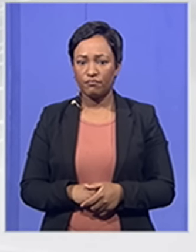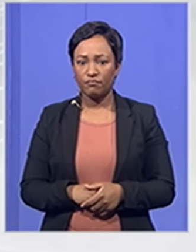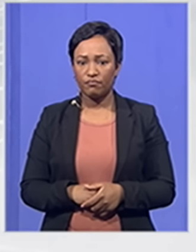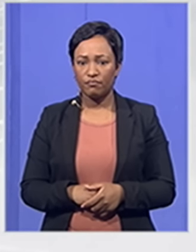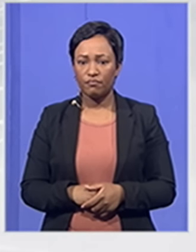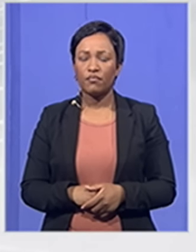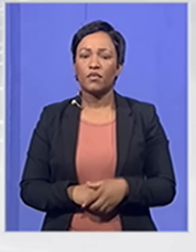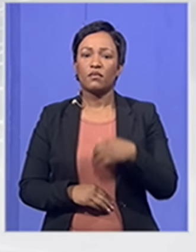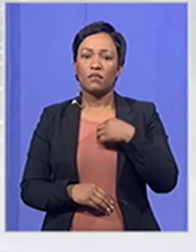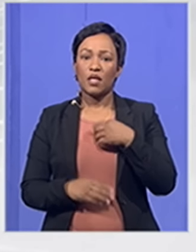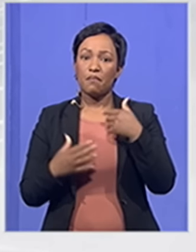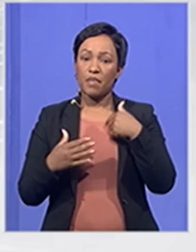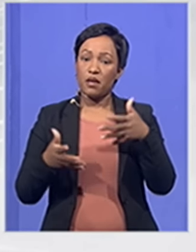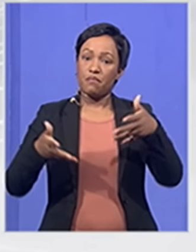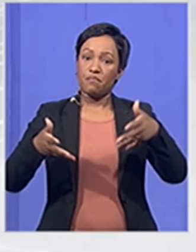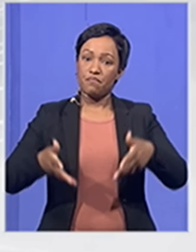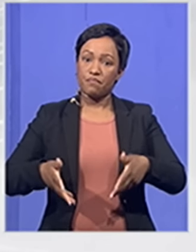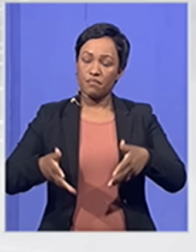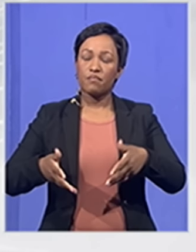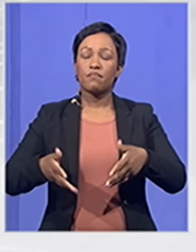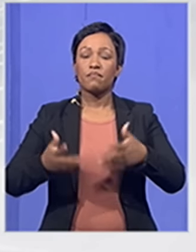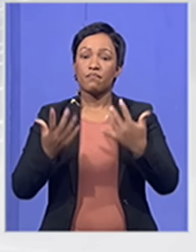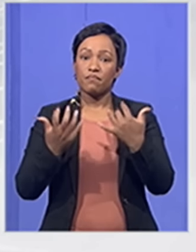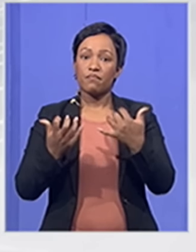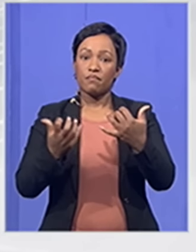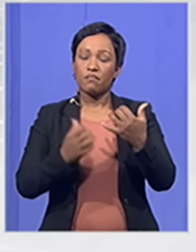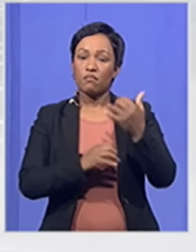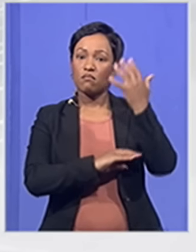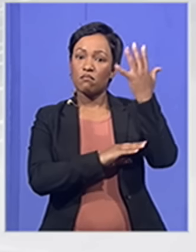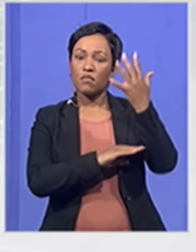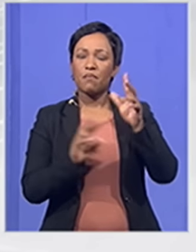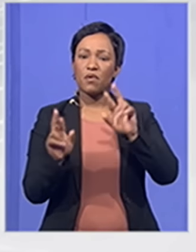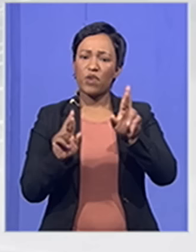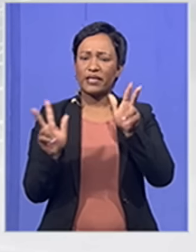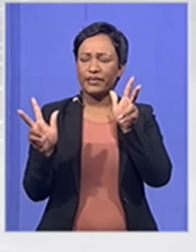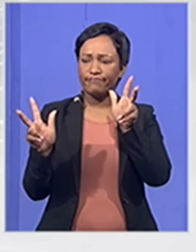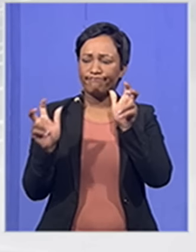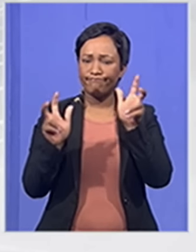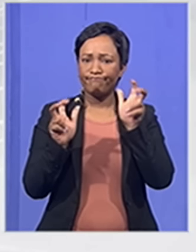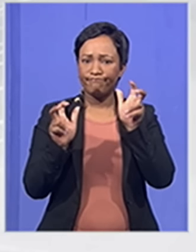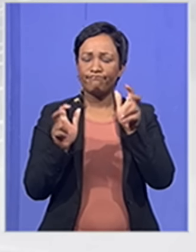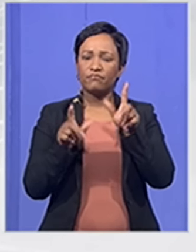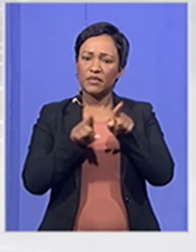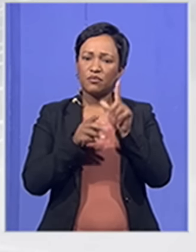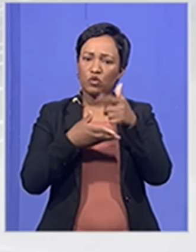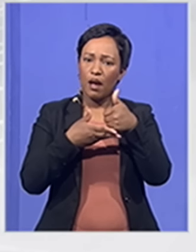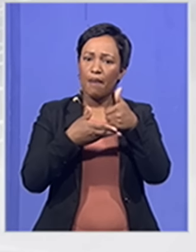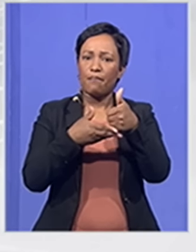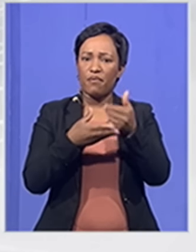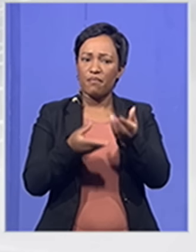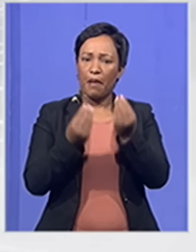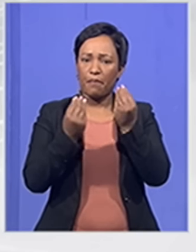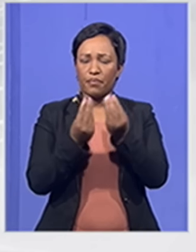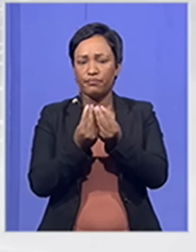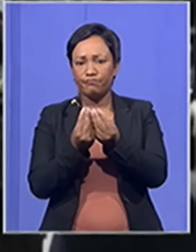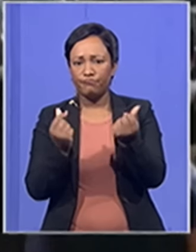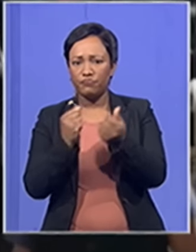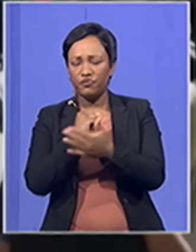Jaaka ke le fa ke emeng fa ke siametse go reetsa godimo ga foo le go thusa go fitlhelela tharabololo ya